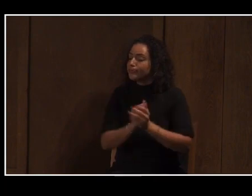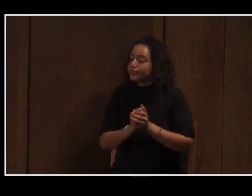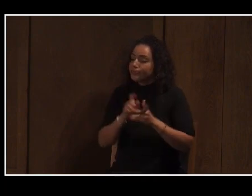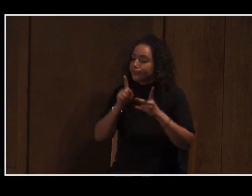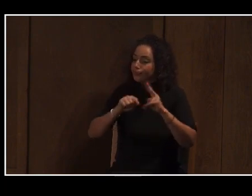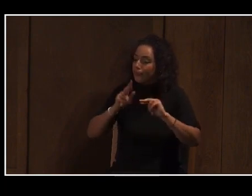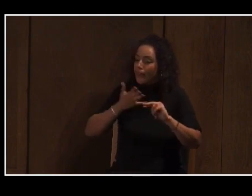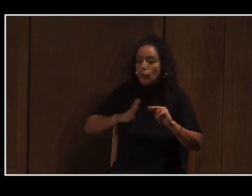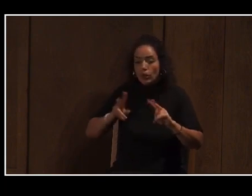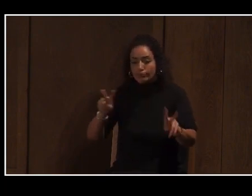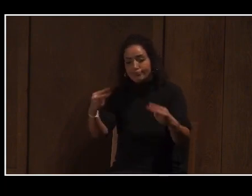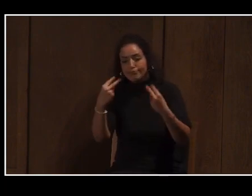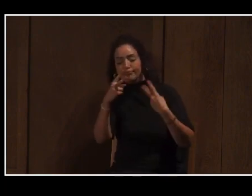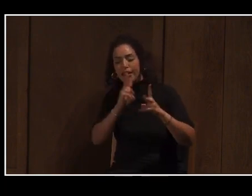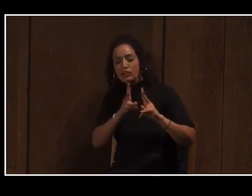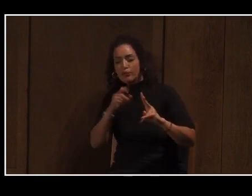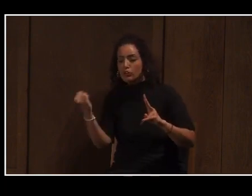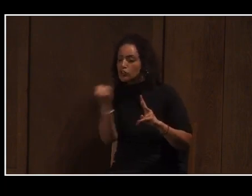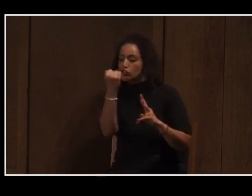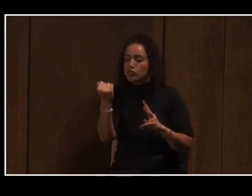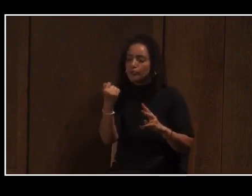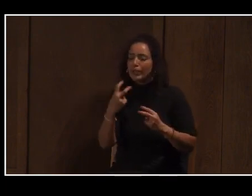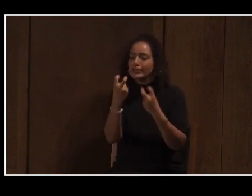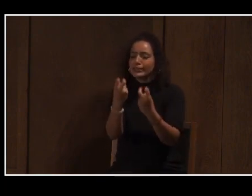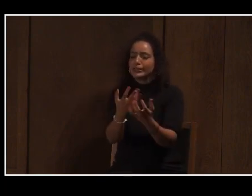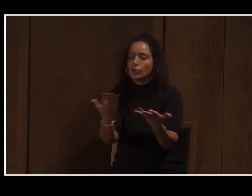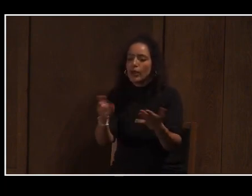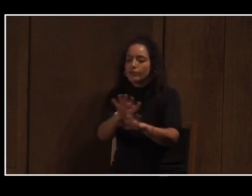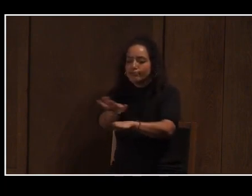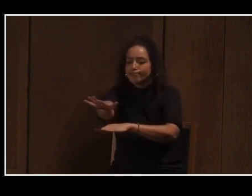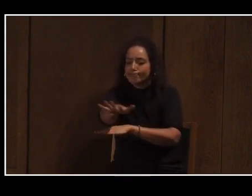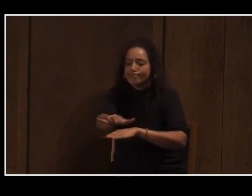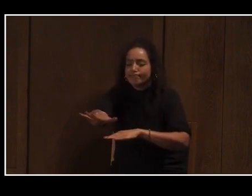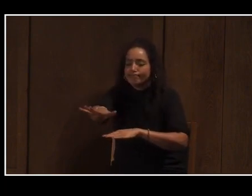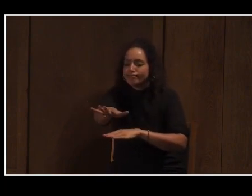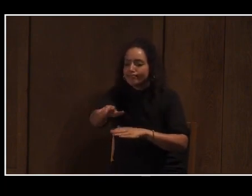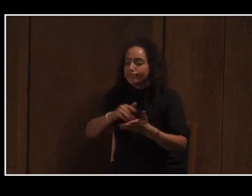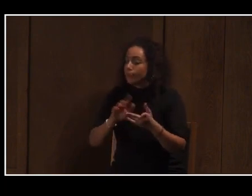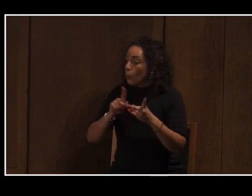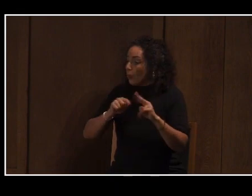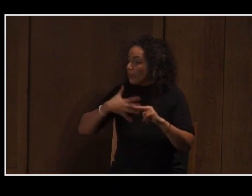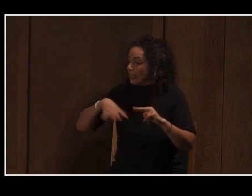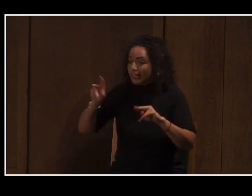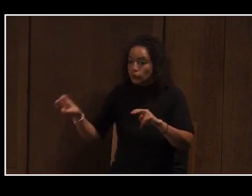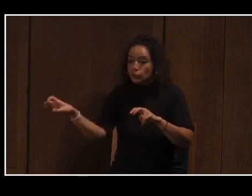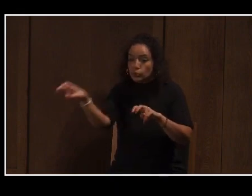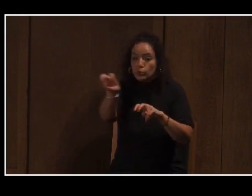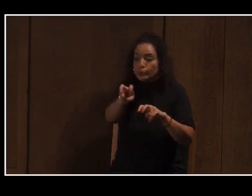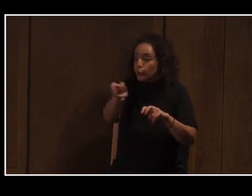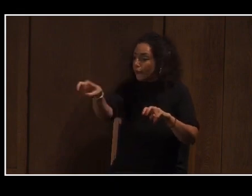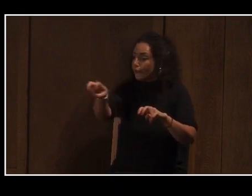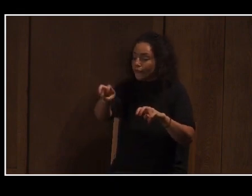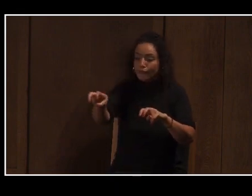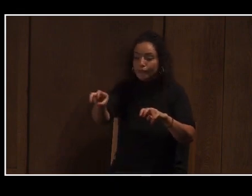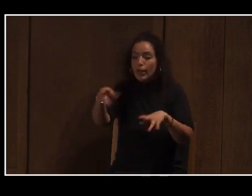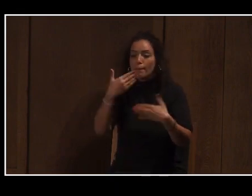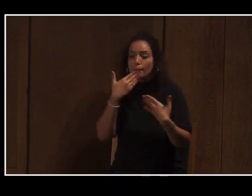sat on the front near the right-hand side. So if you need to move, please do so now.